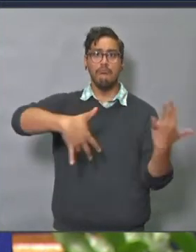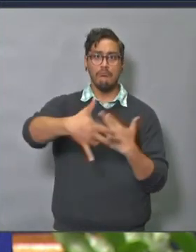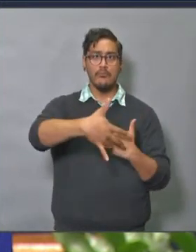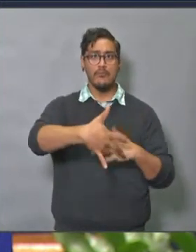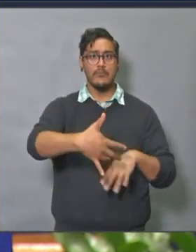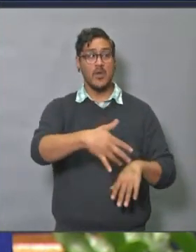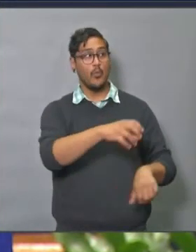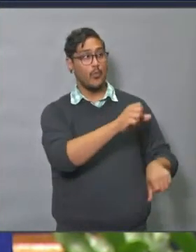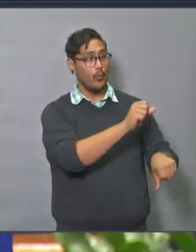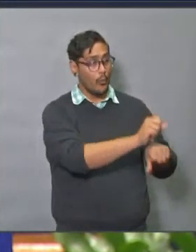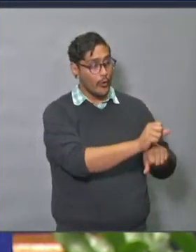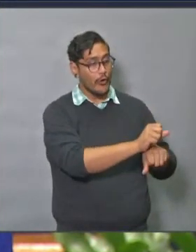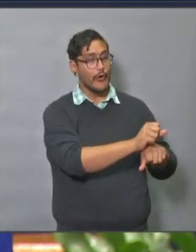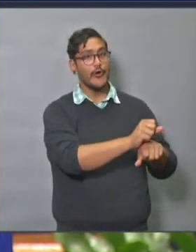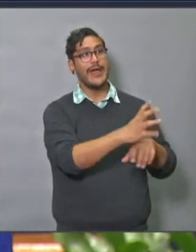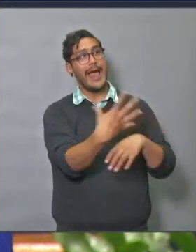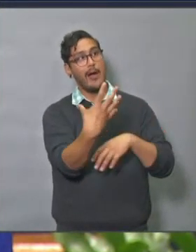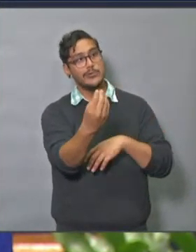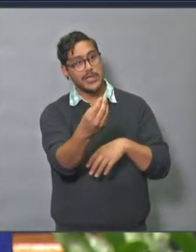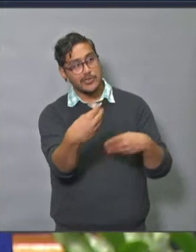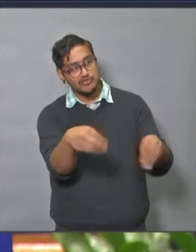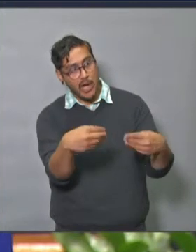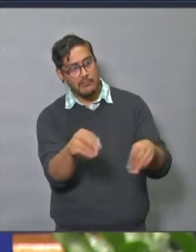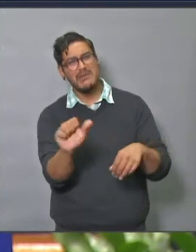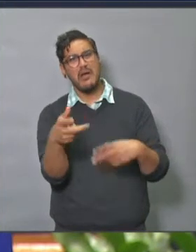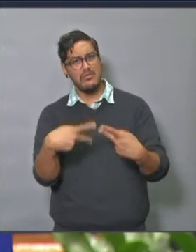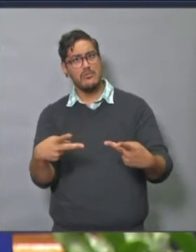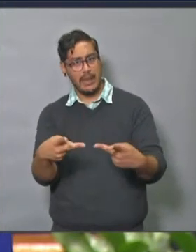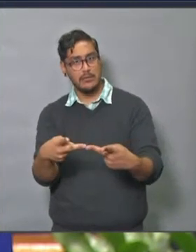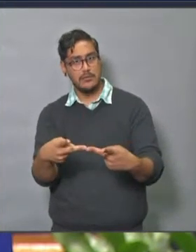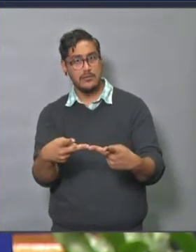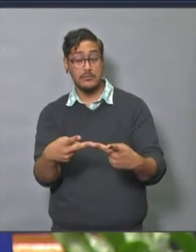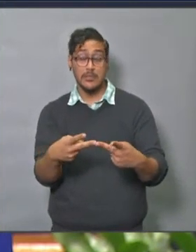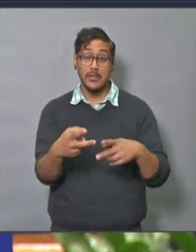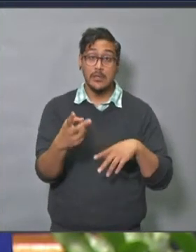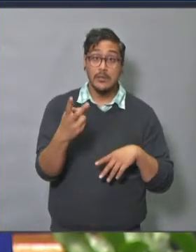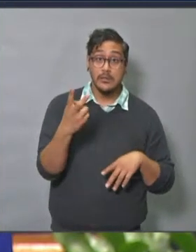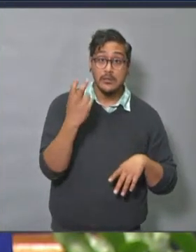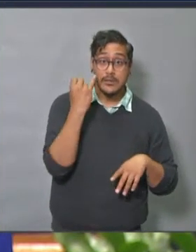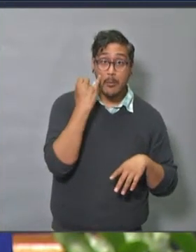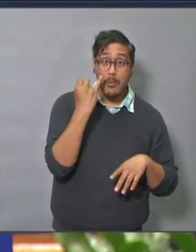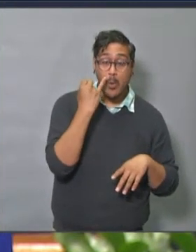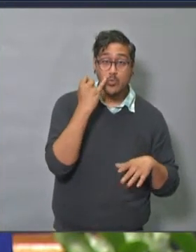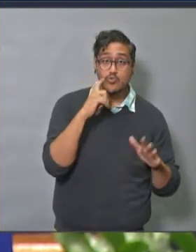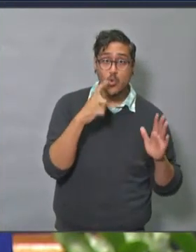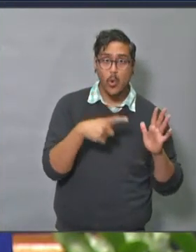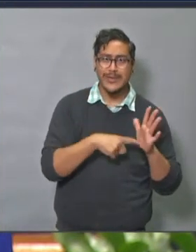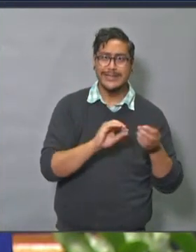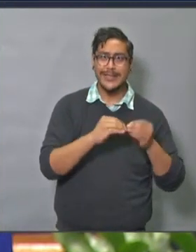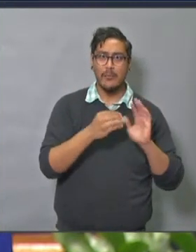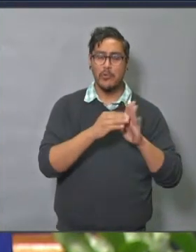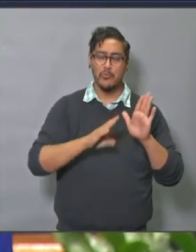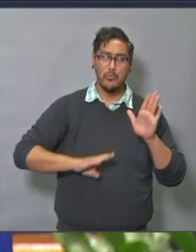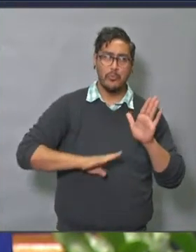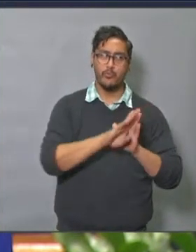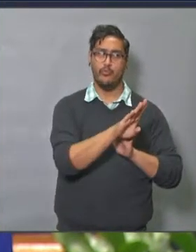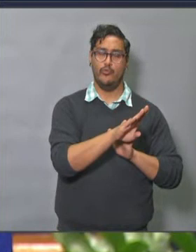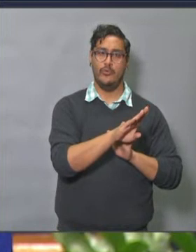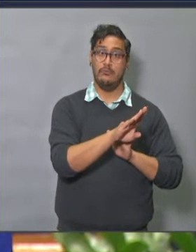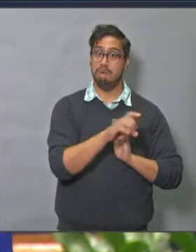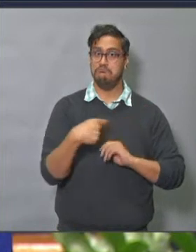places. If we see that increase, we're going to be needing to watch that very carefully, and particularly to watch how it